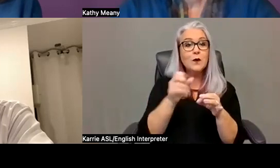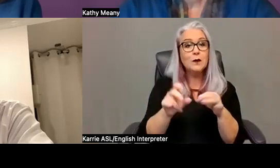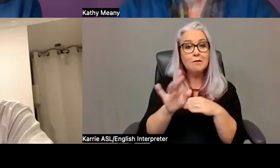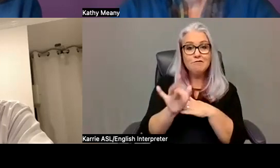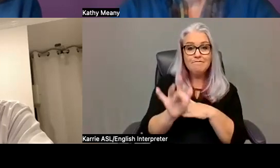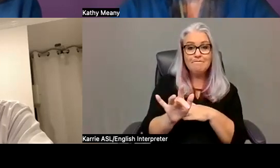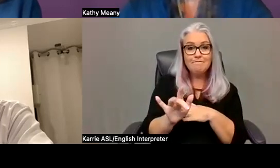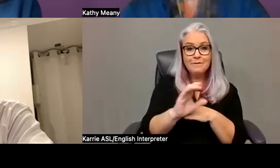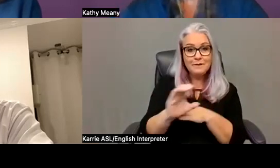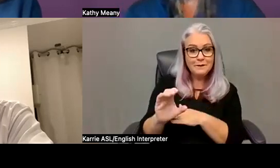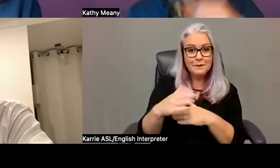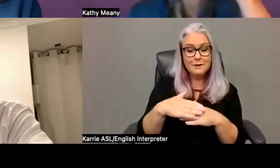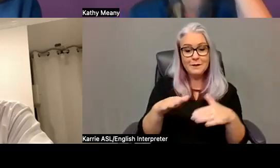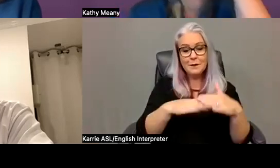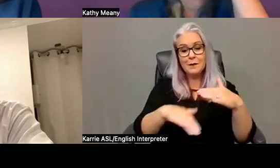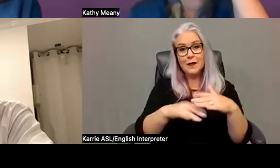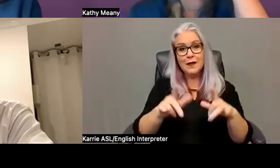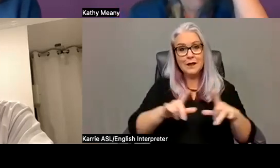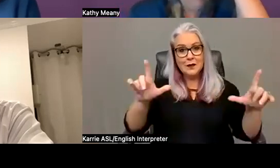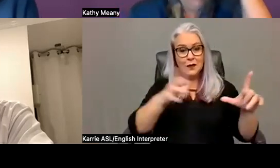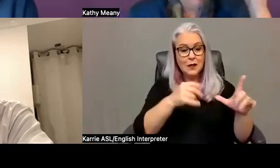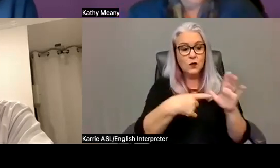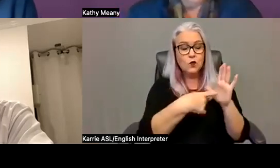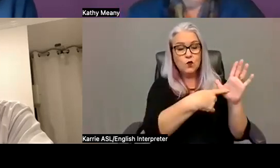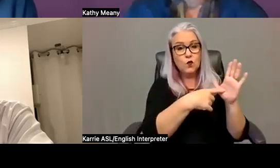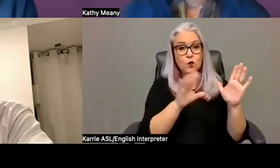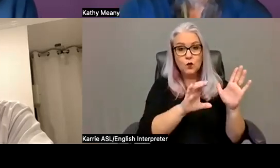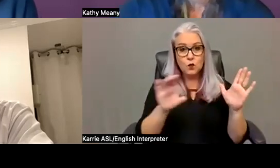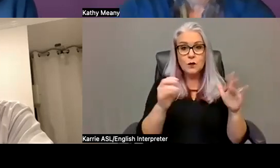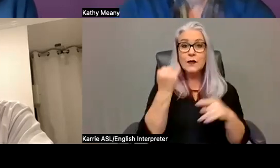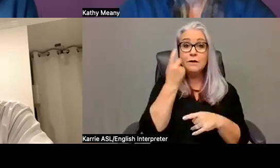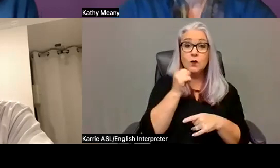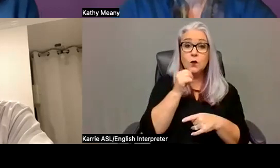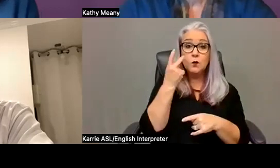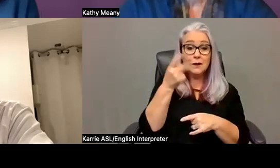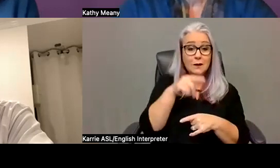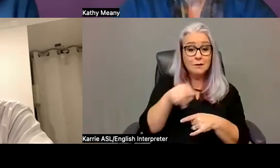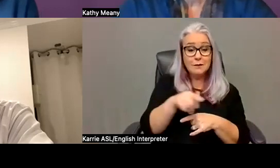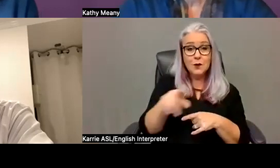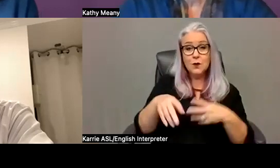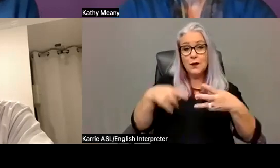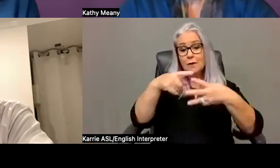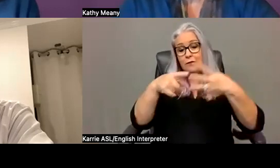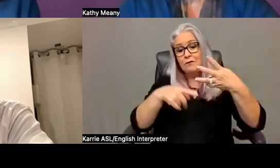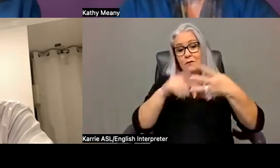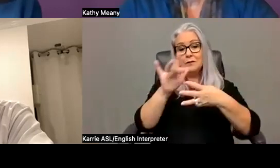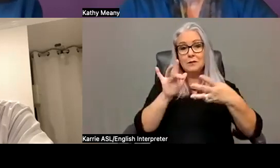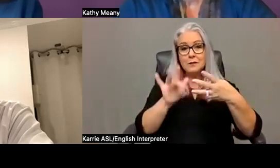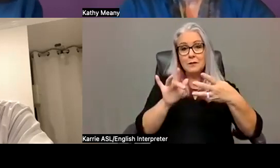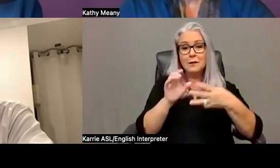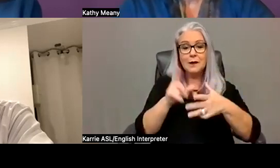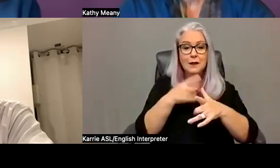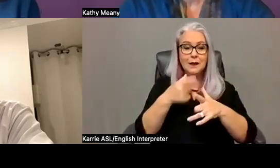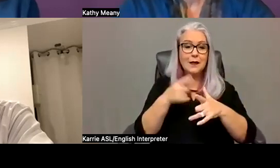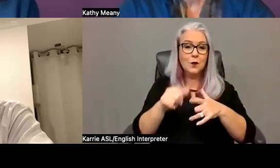on the bottom of your screen and show captions. If you don't see that, then click the three little dots and that will get you to